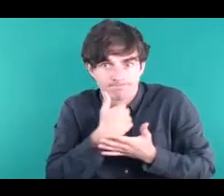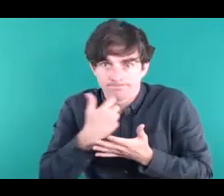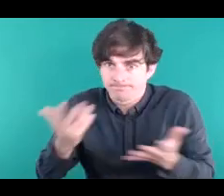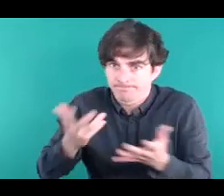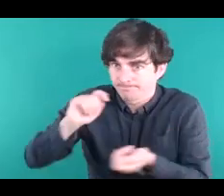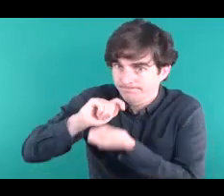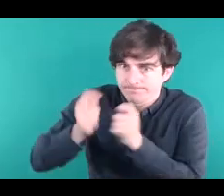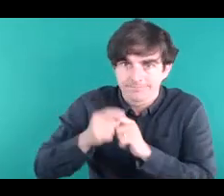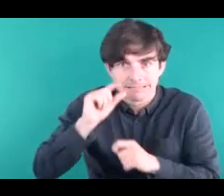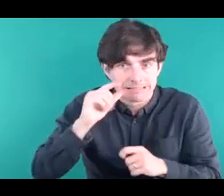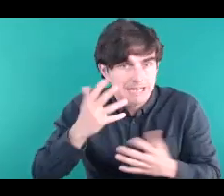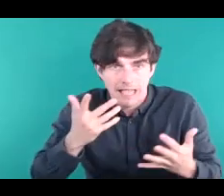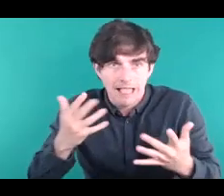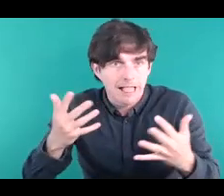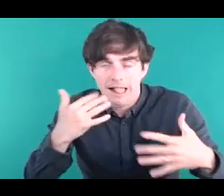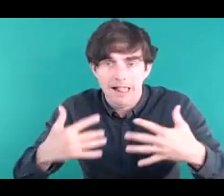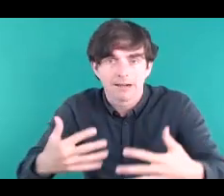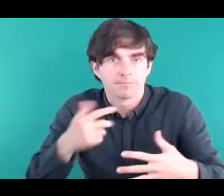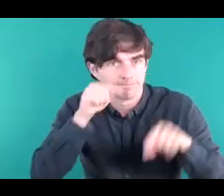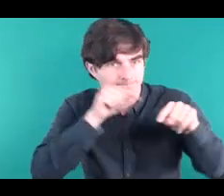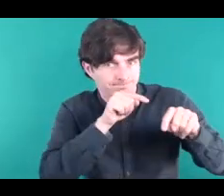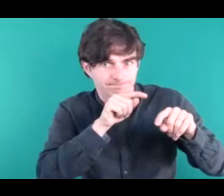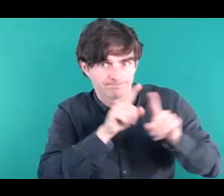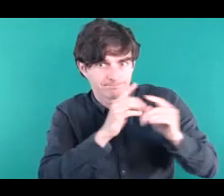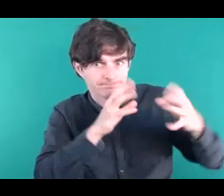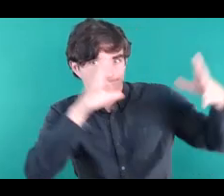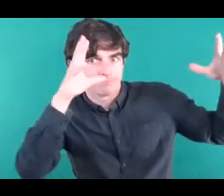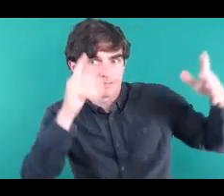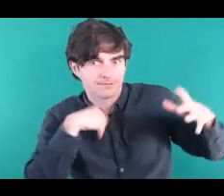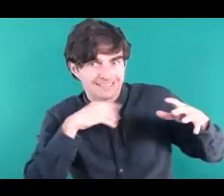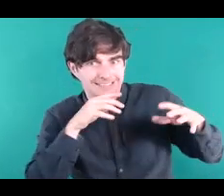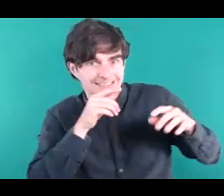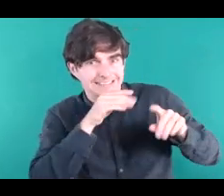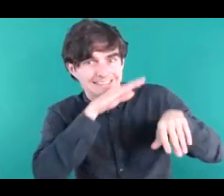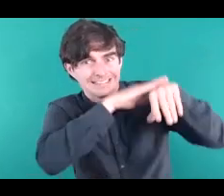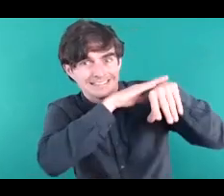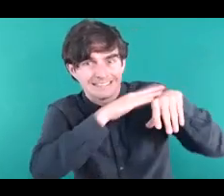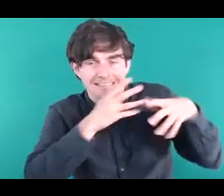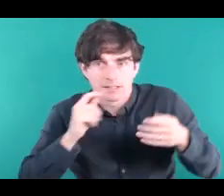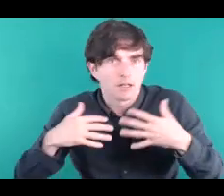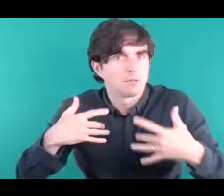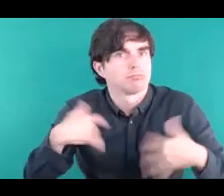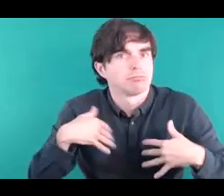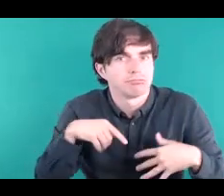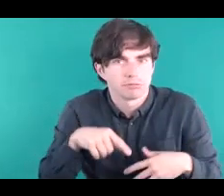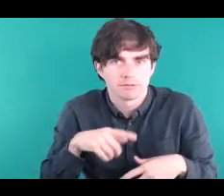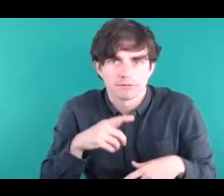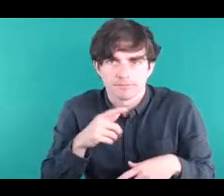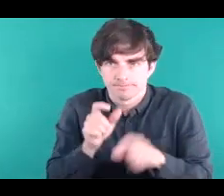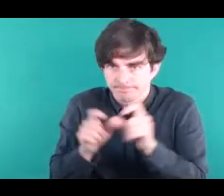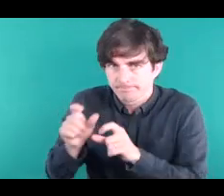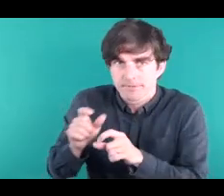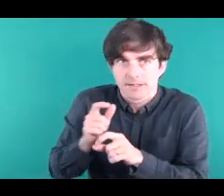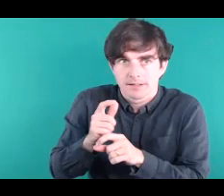It's also been challenging because to some extent, there is a relative invisibility in the